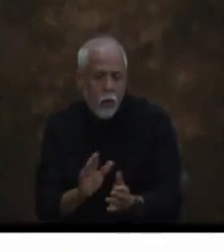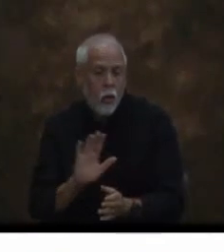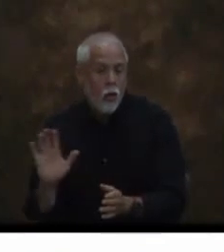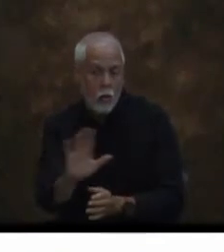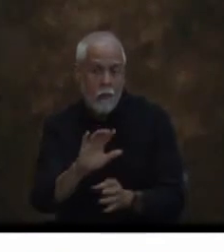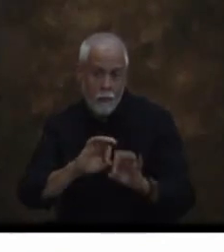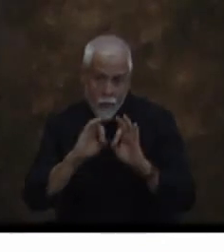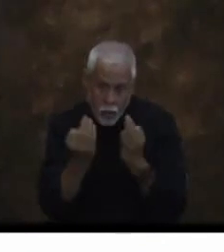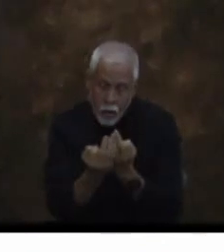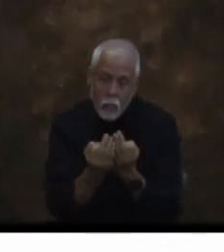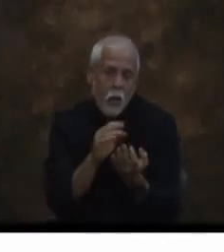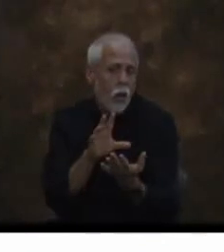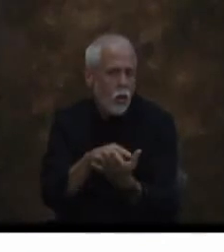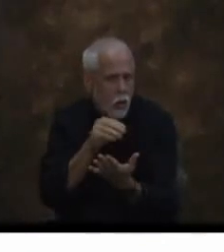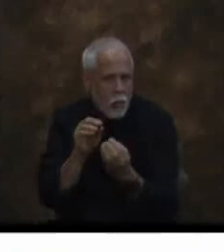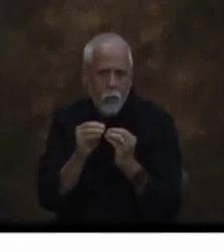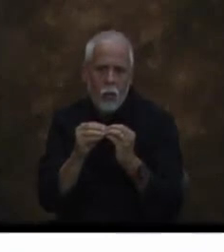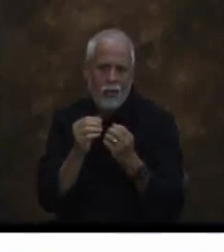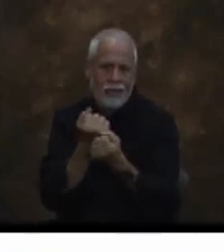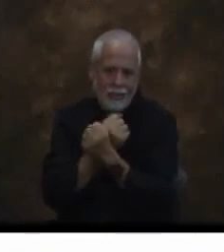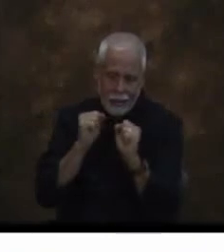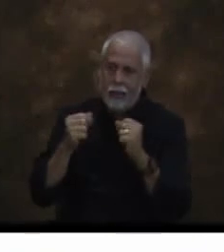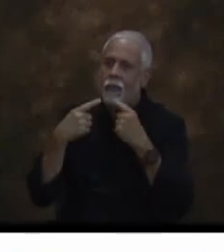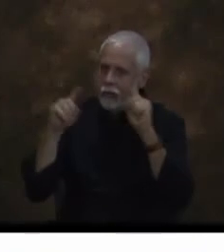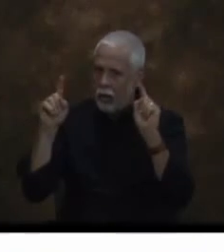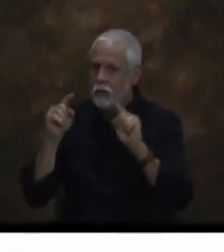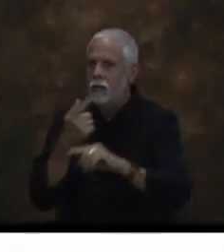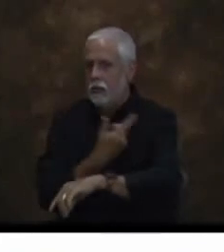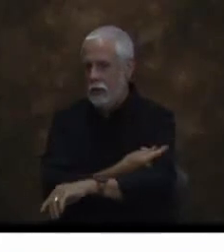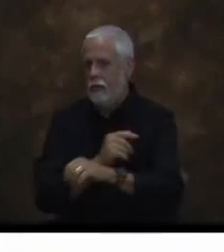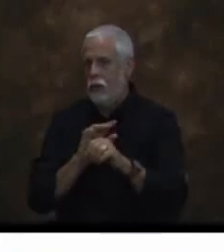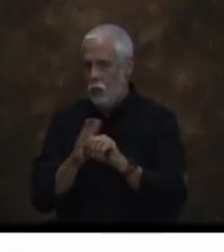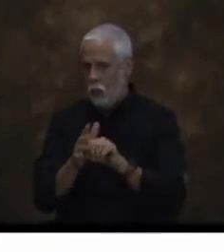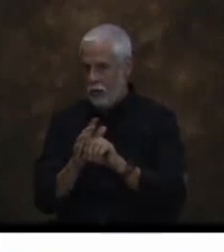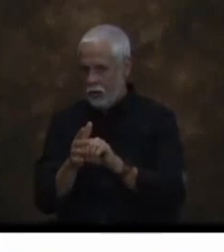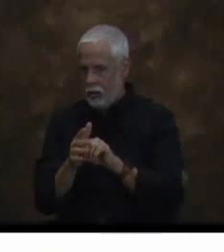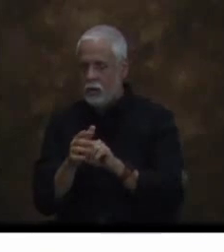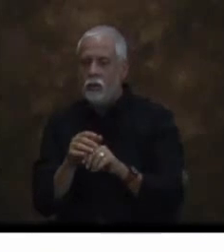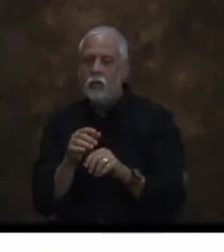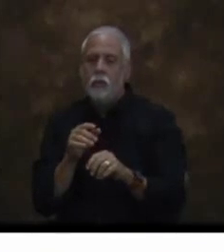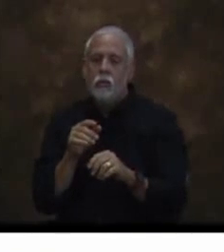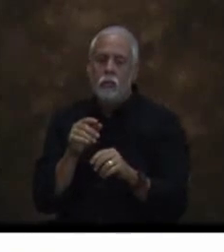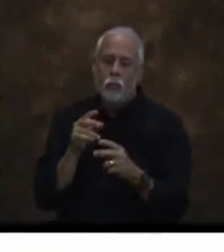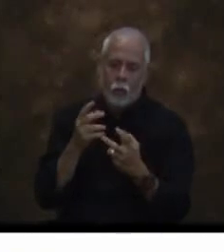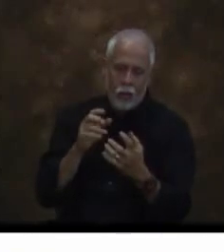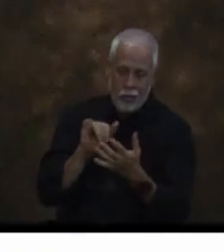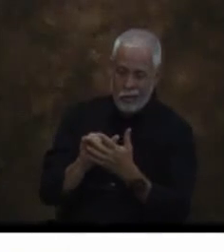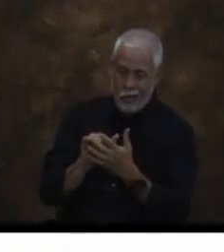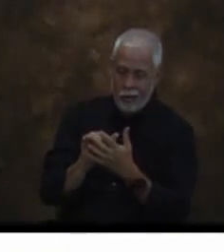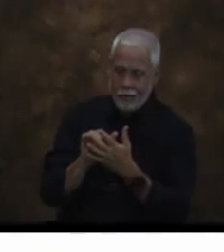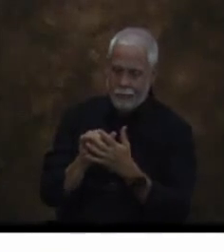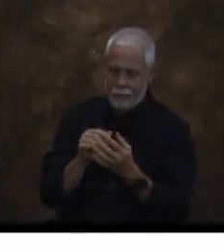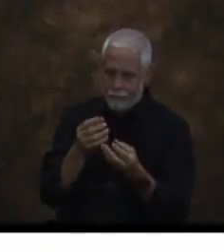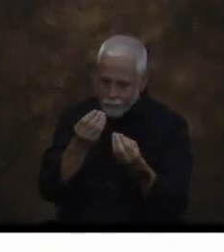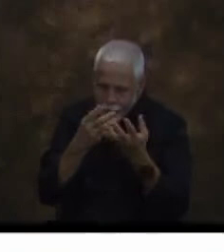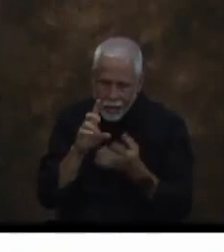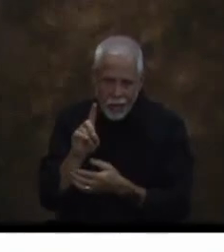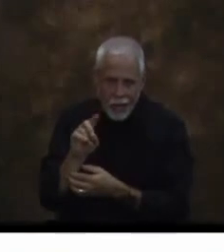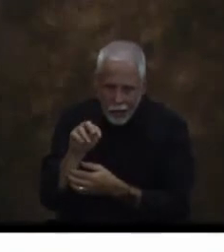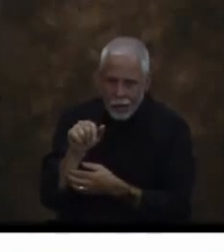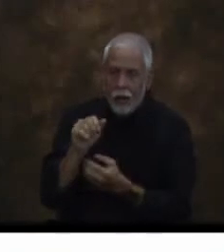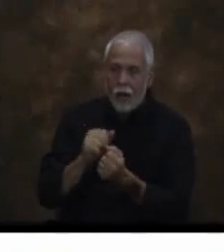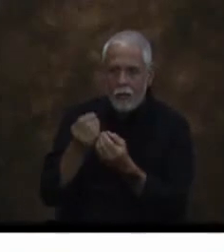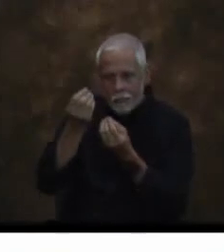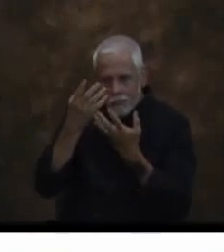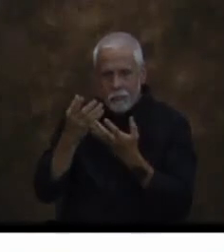families to learn more about the safe and effective COVID-19 vaccine. So looking to get that qualitative data that will help